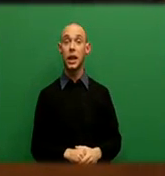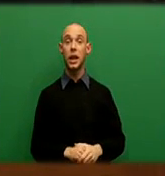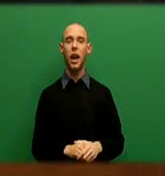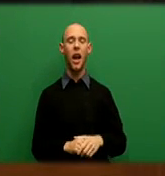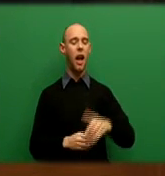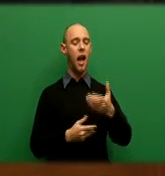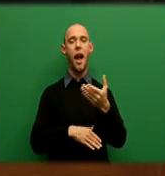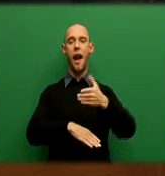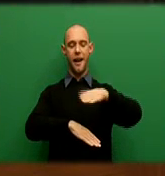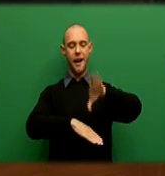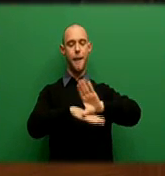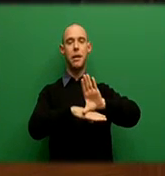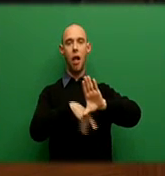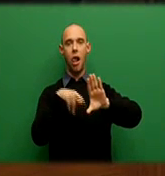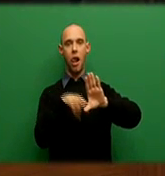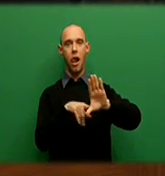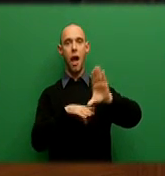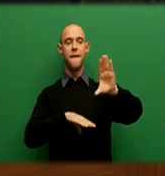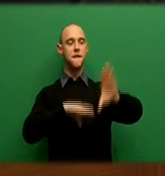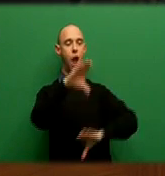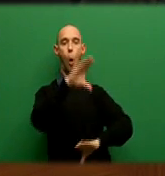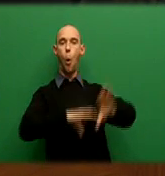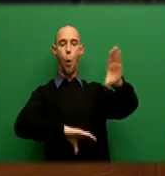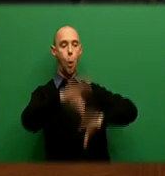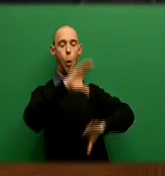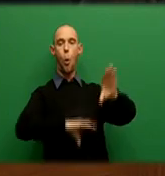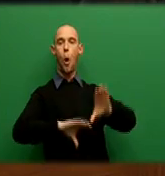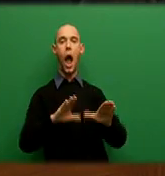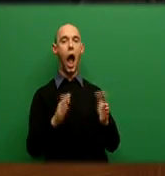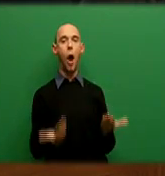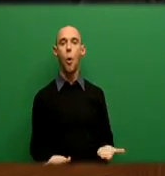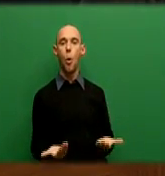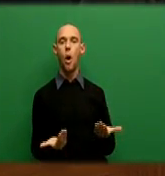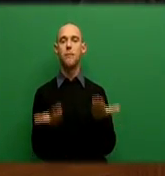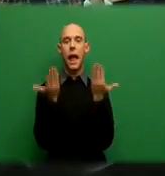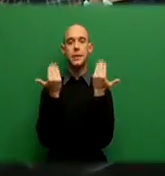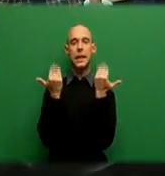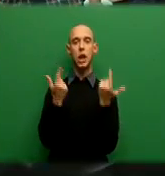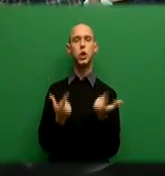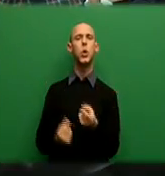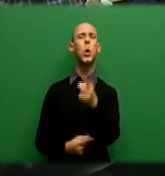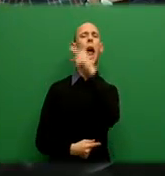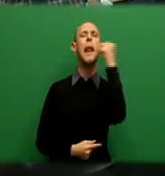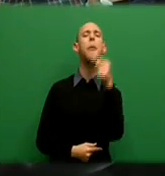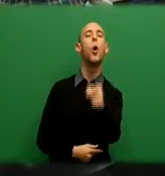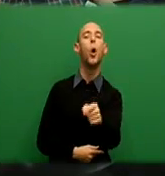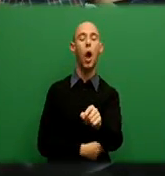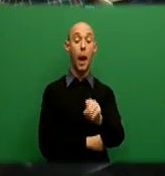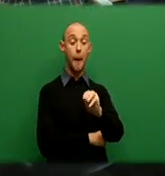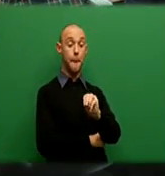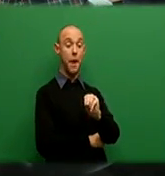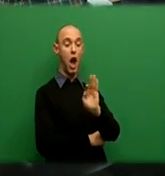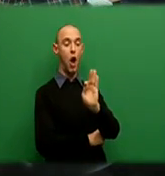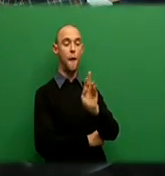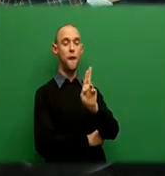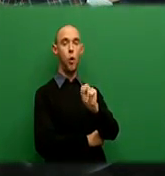upended. What were those factors that went into those expectations not being met? Thanks. Is that your name again? Mfuneko.